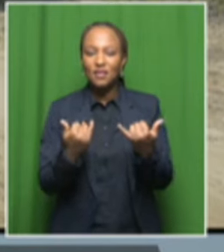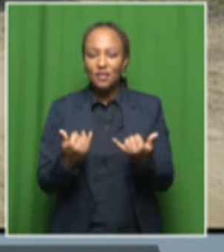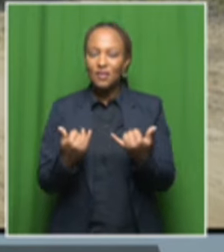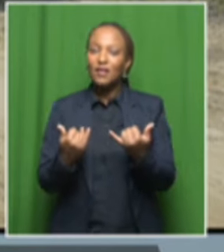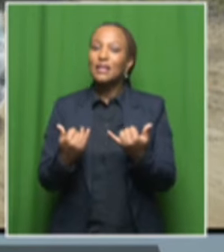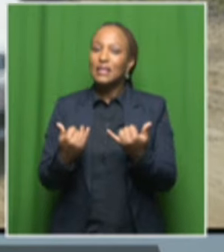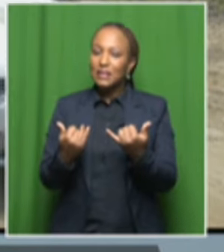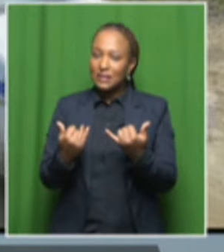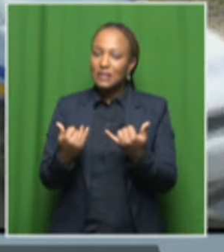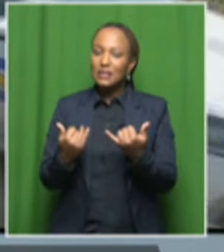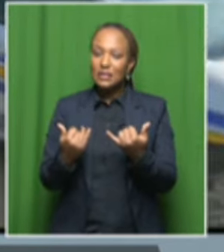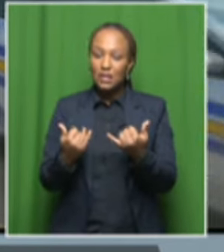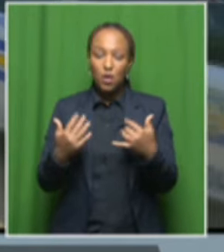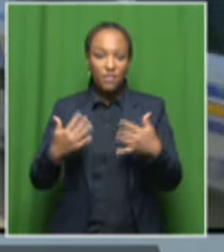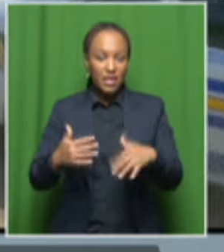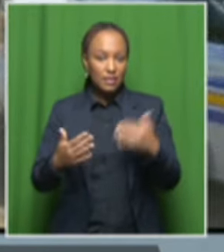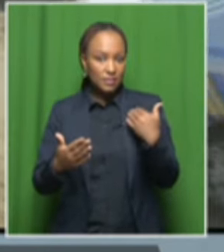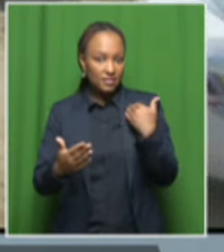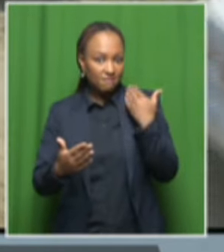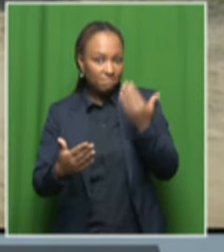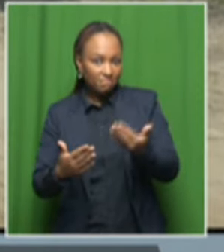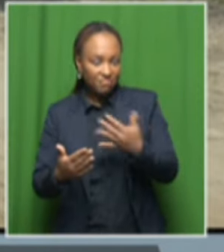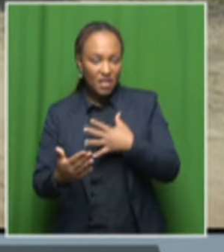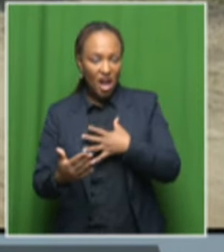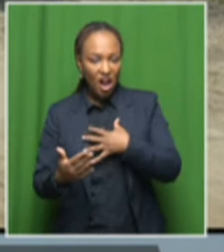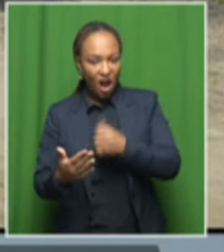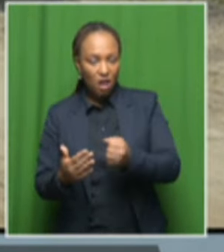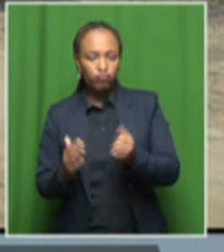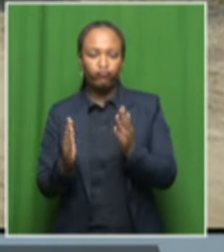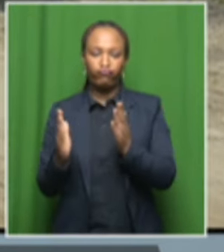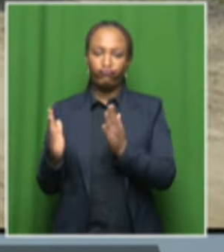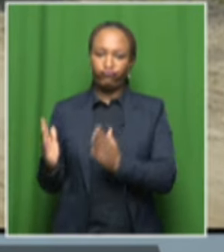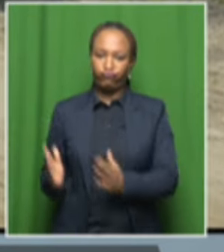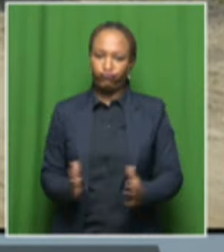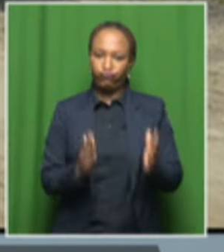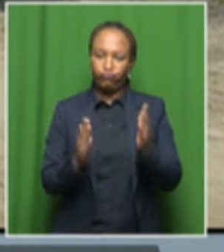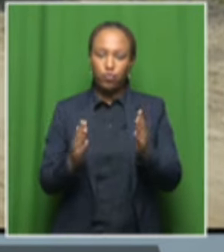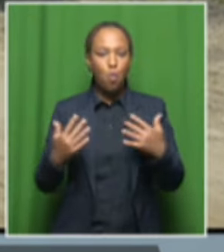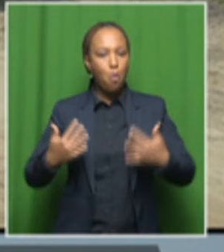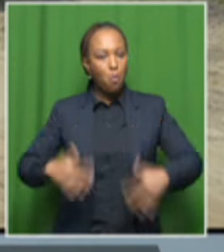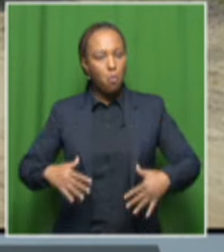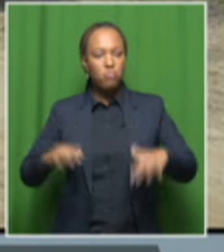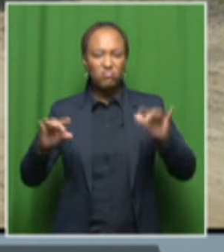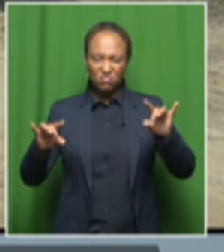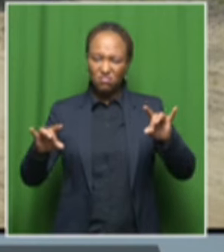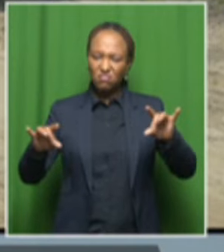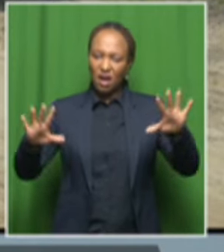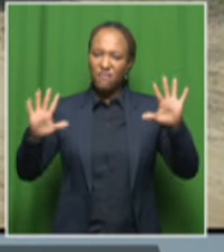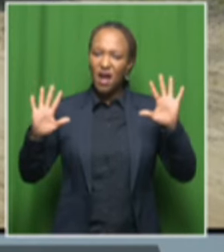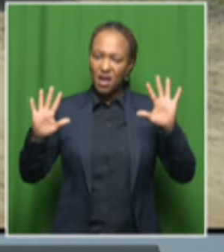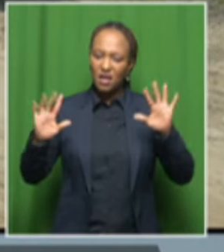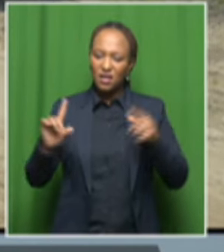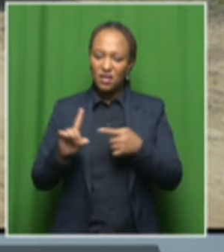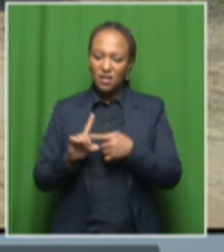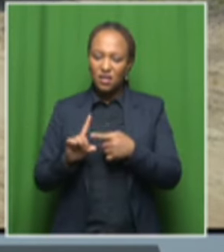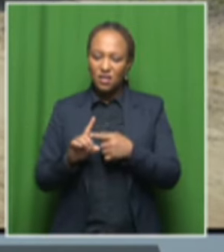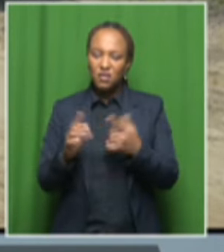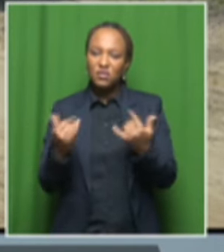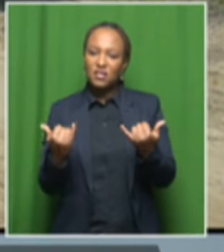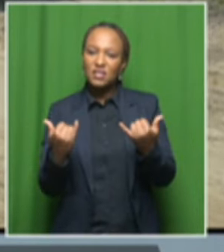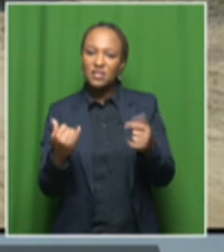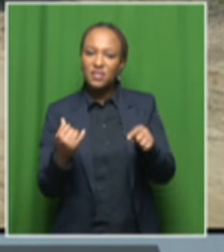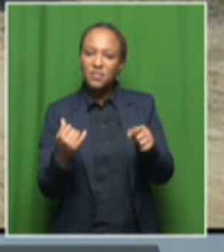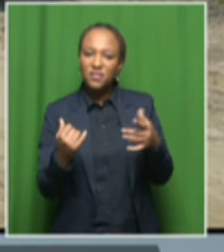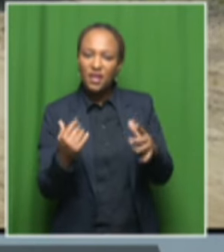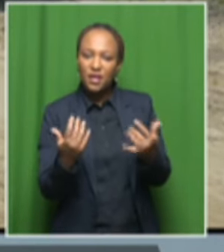talking a tale of courage and sacrifice Tito Mboweni displayed throughout his period of public service.